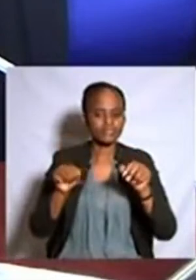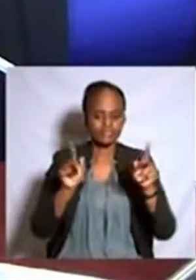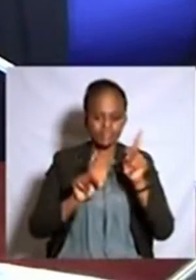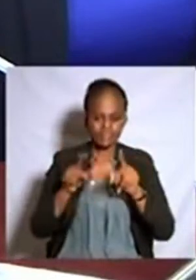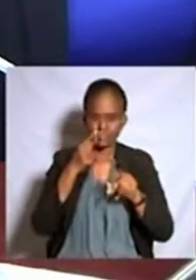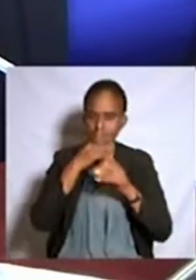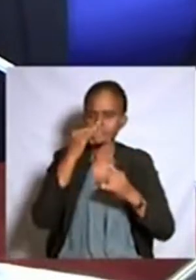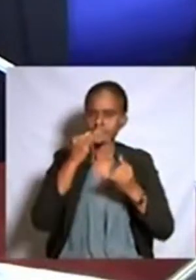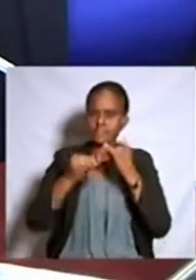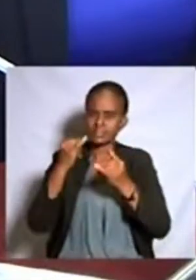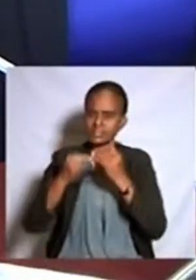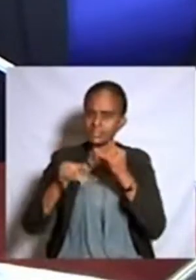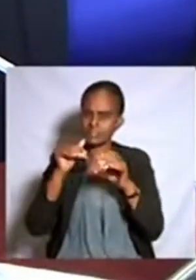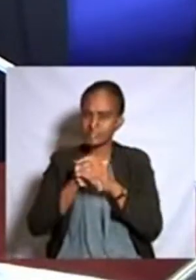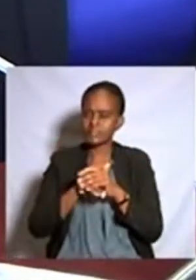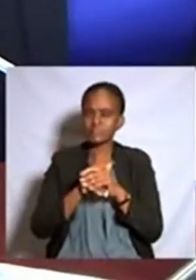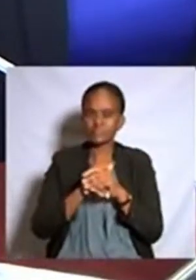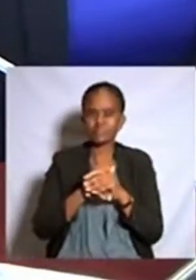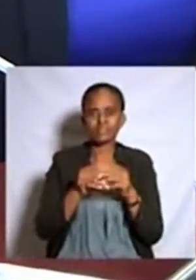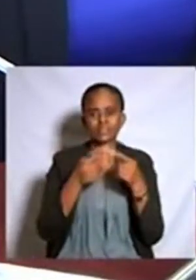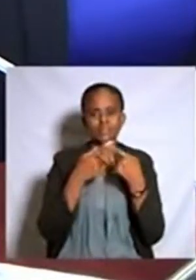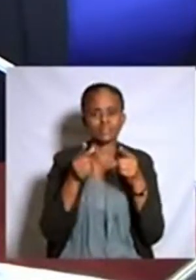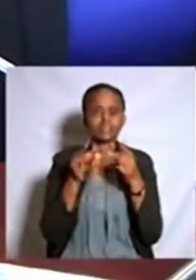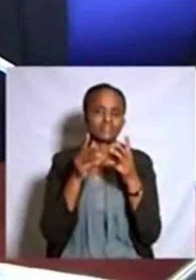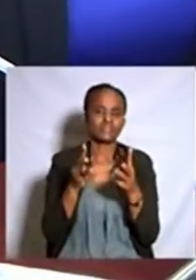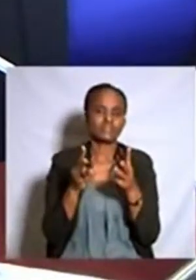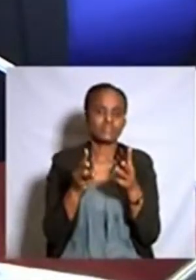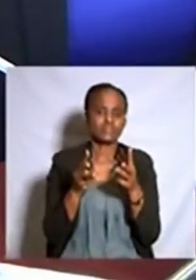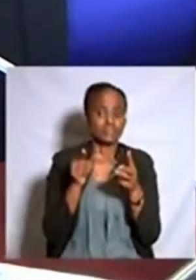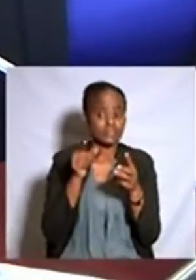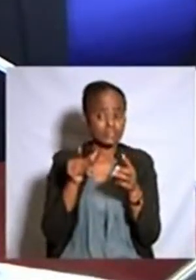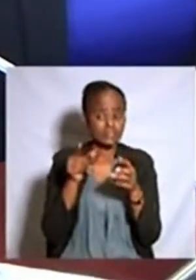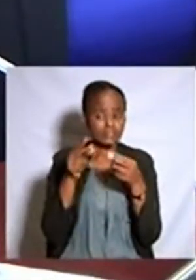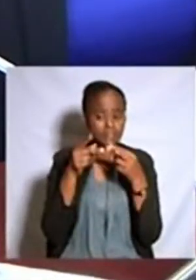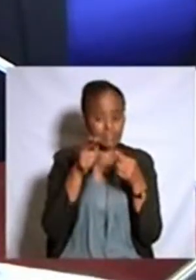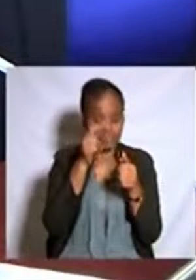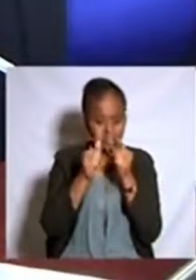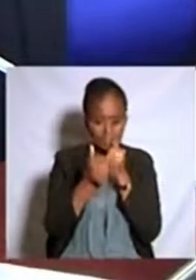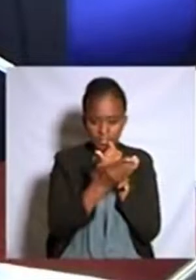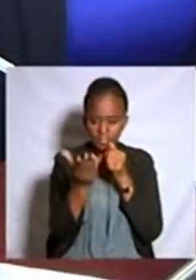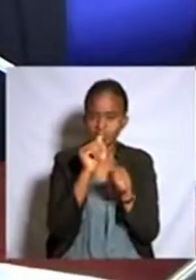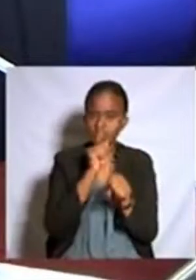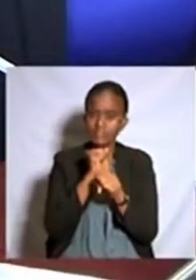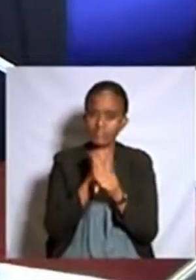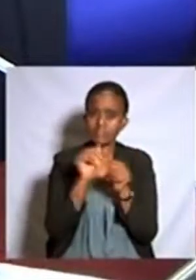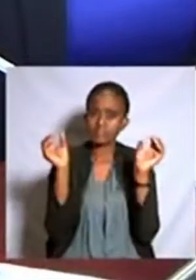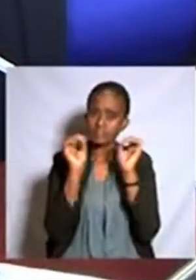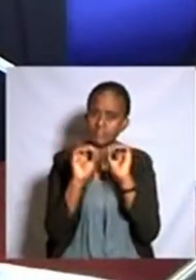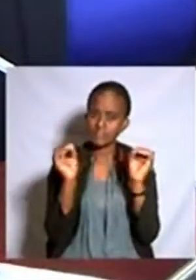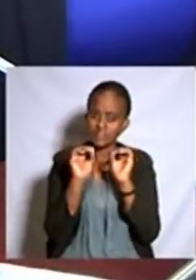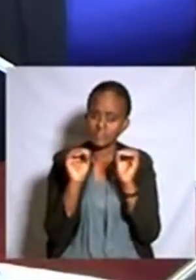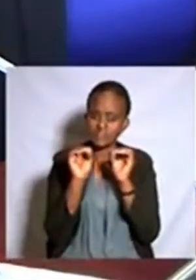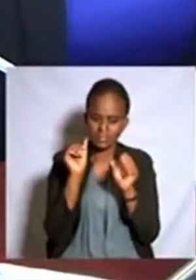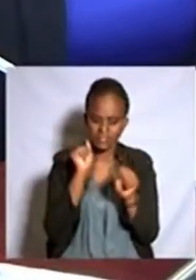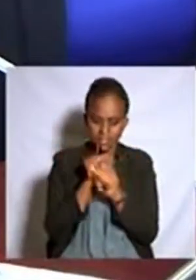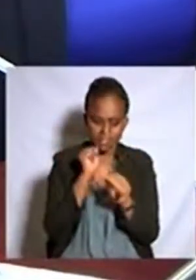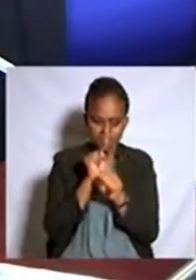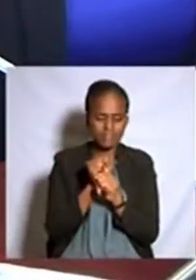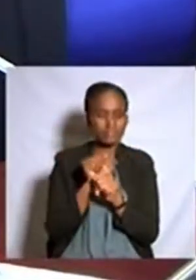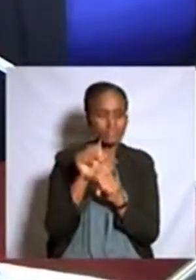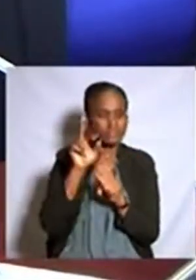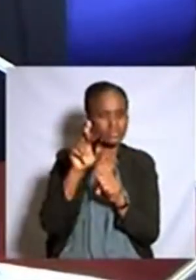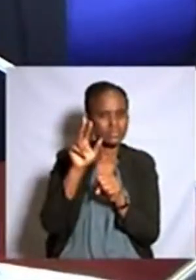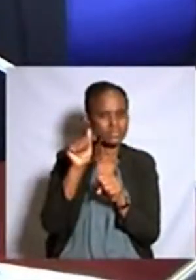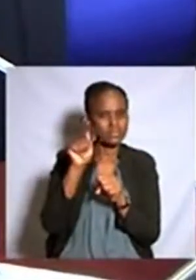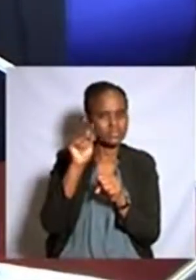end up in a delinquency state. As a result of these efforts, the non-performing ratio